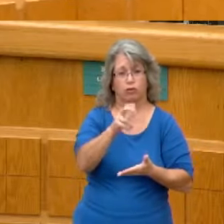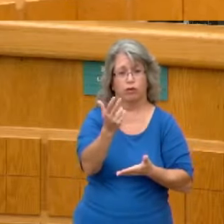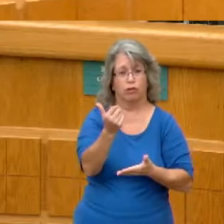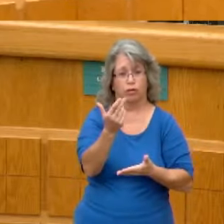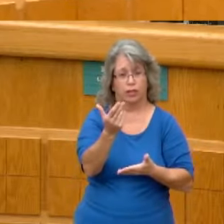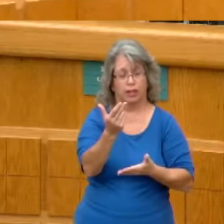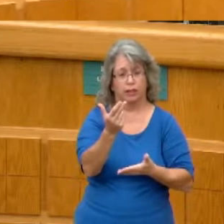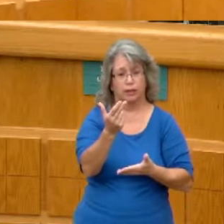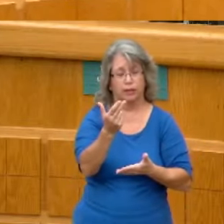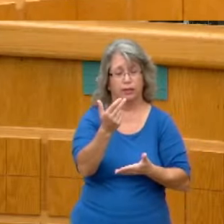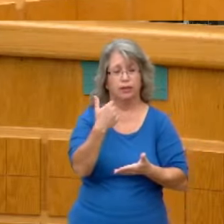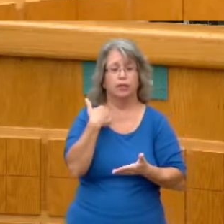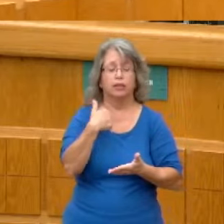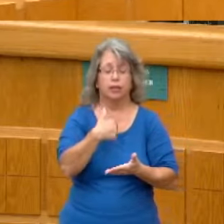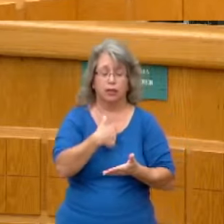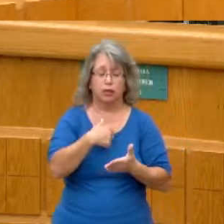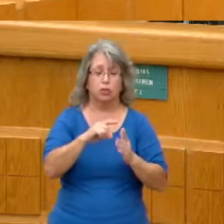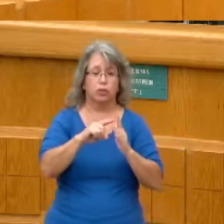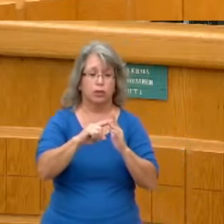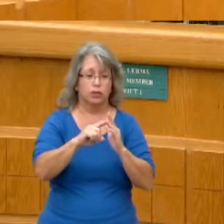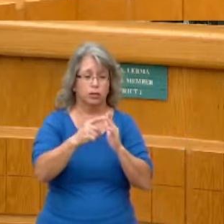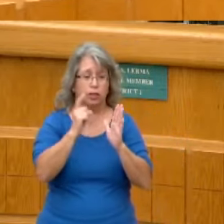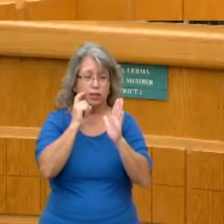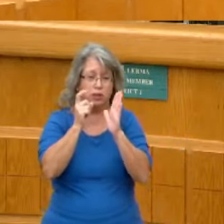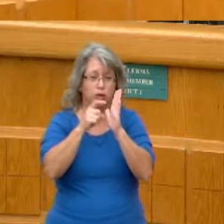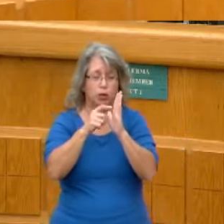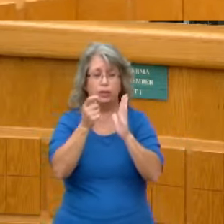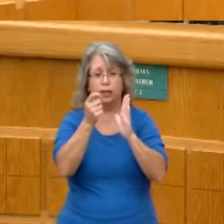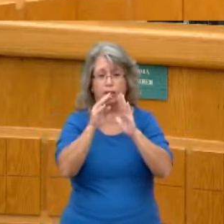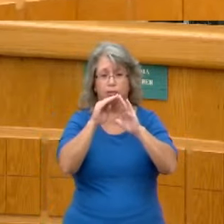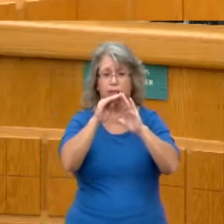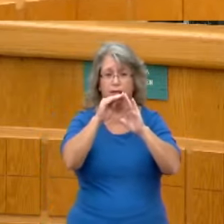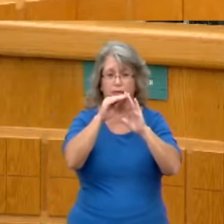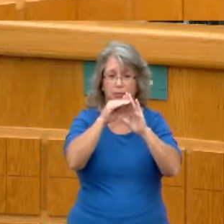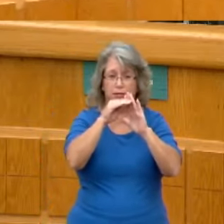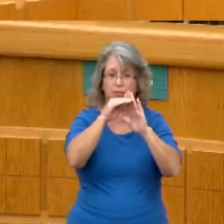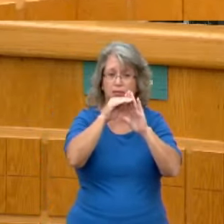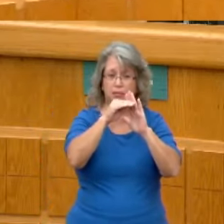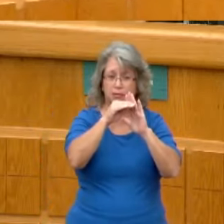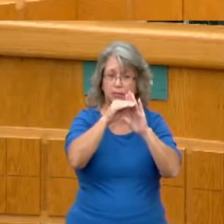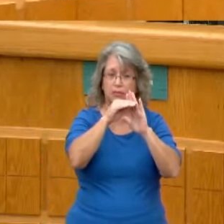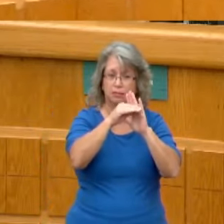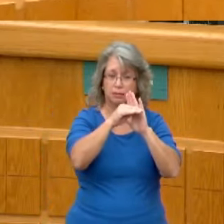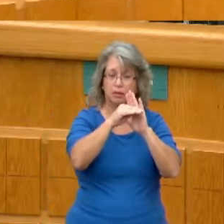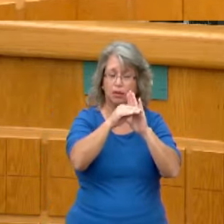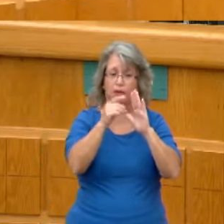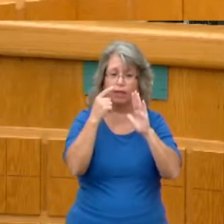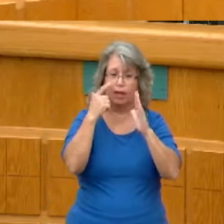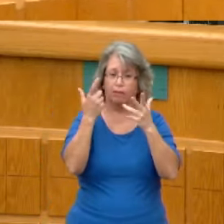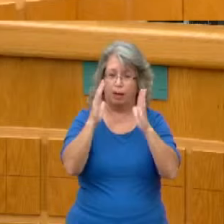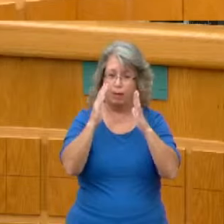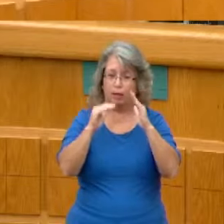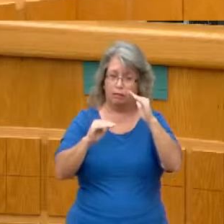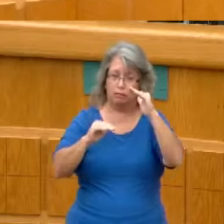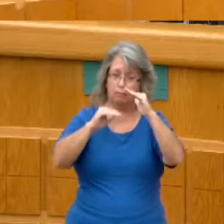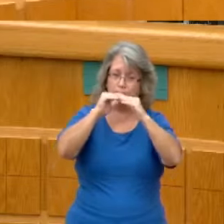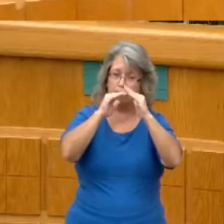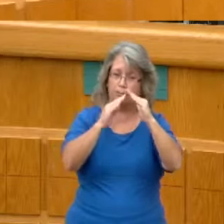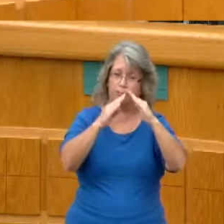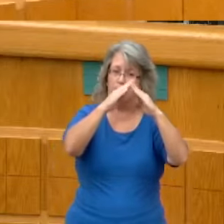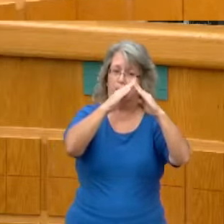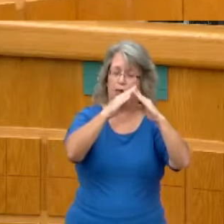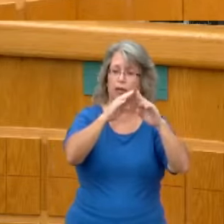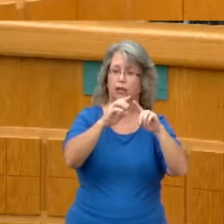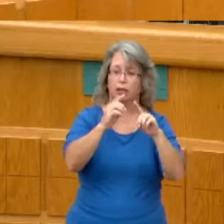2,313. So we are starting to see that we are coming down, we believe, the peak at this point, which is good news, but there's